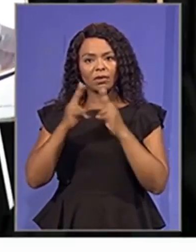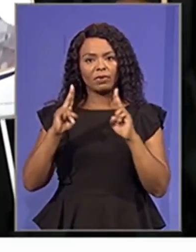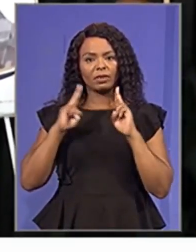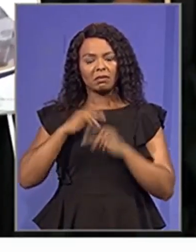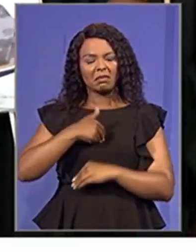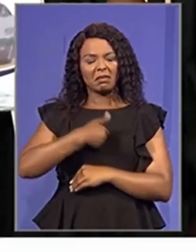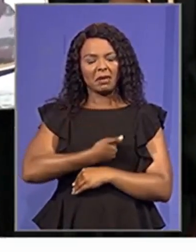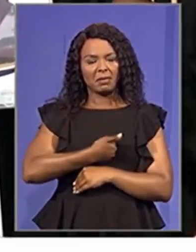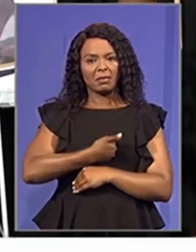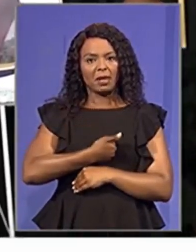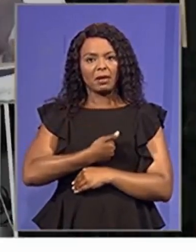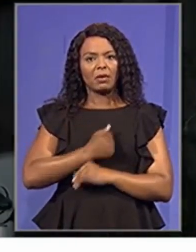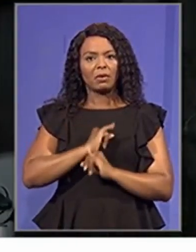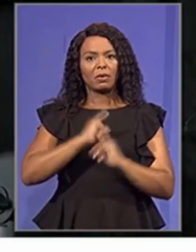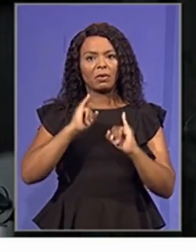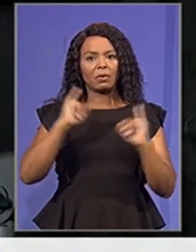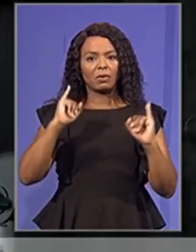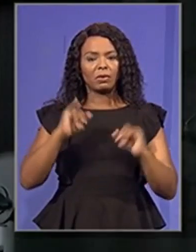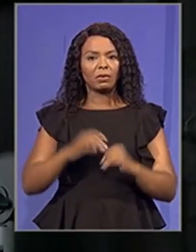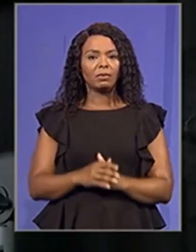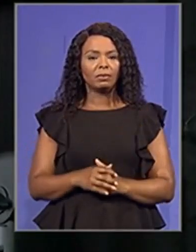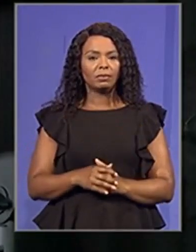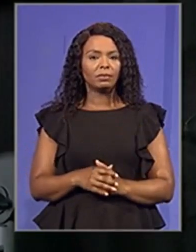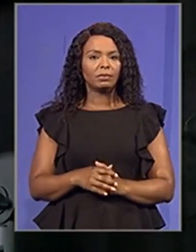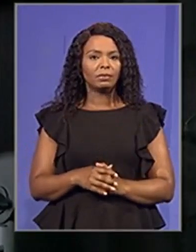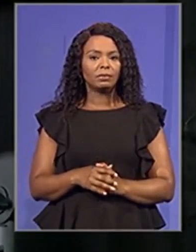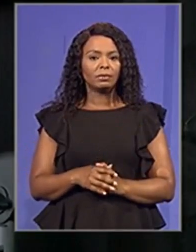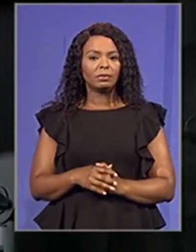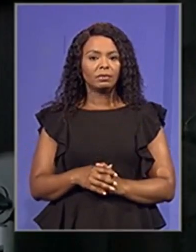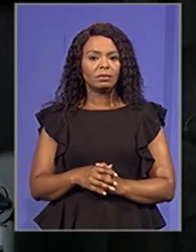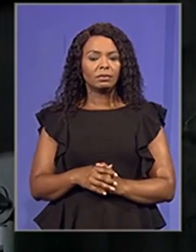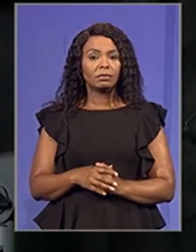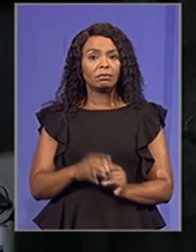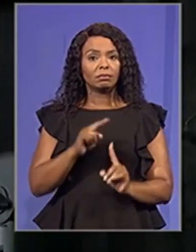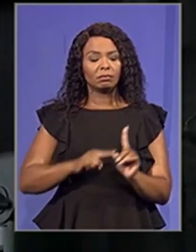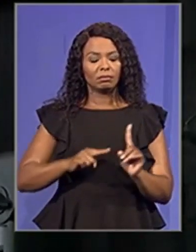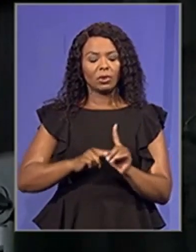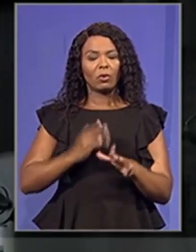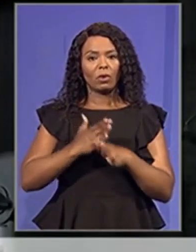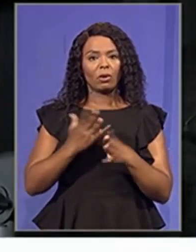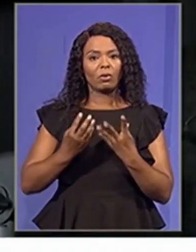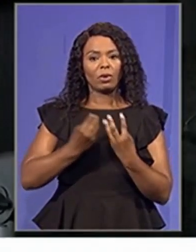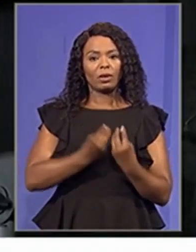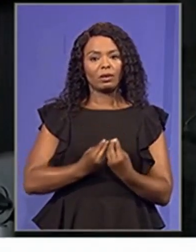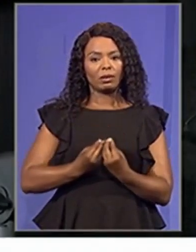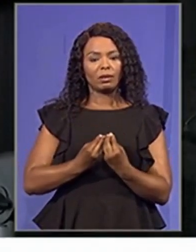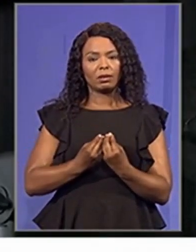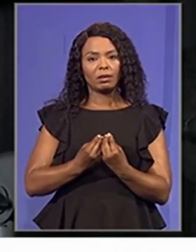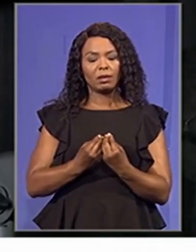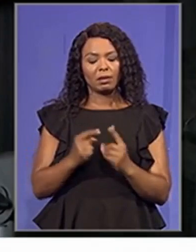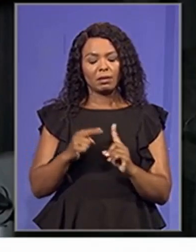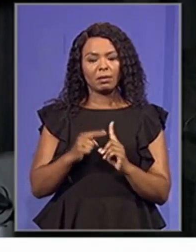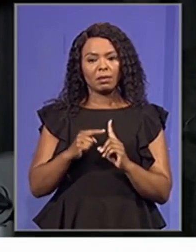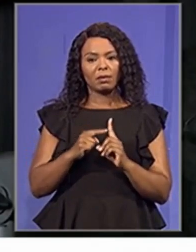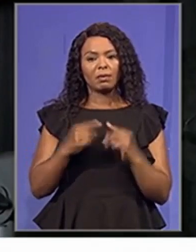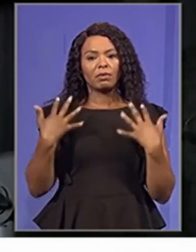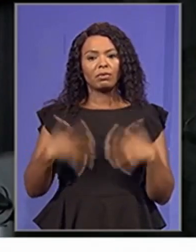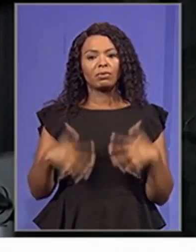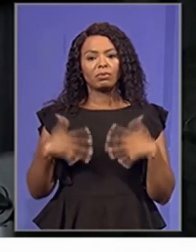Deep loss of an employee, umsebenzi besebenza nam. A deep loss of a protector, deep loss